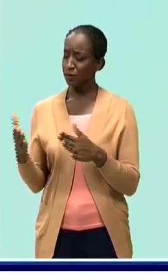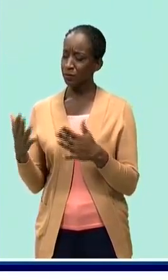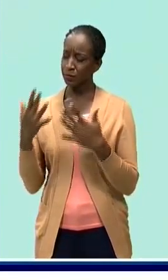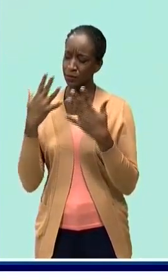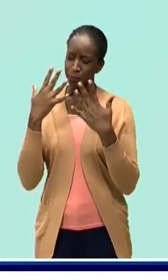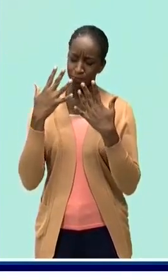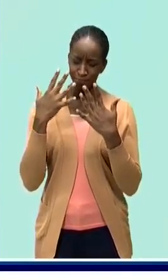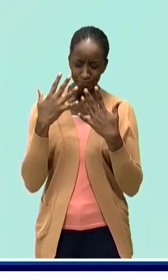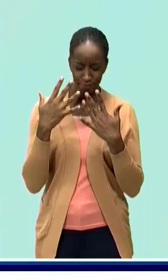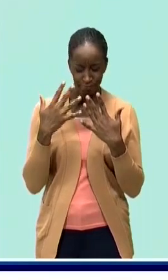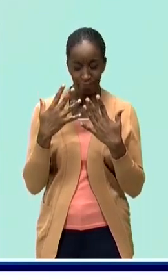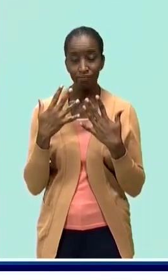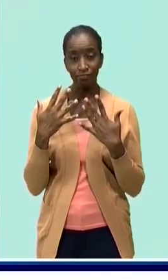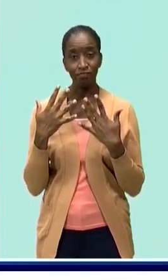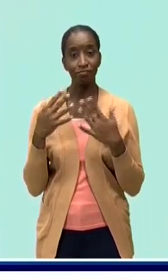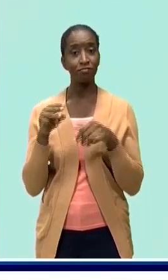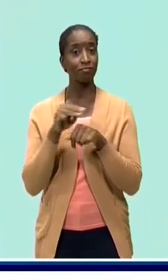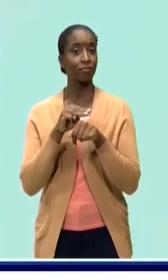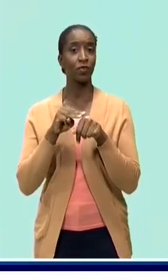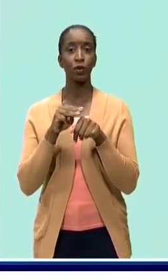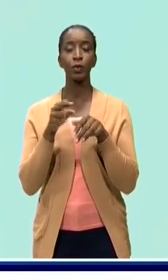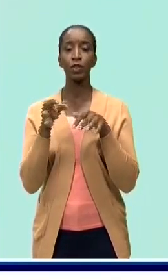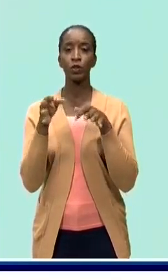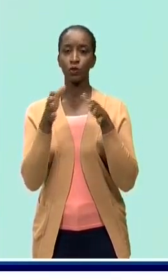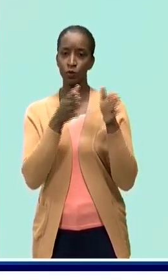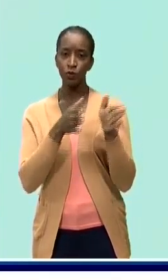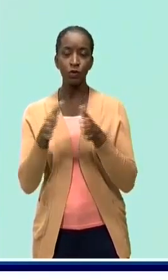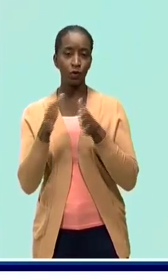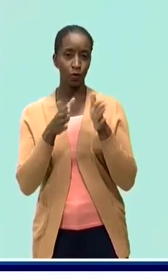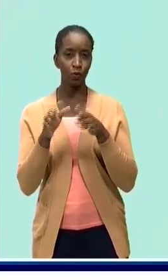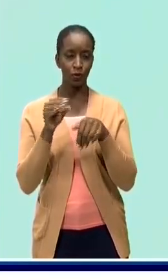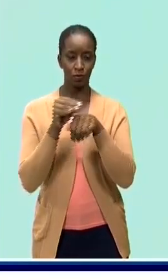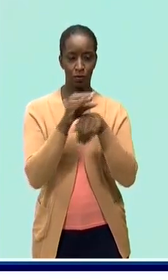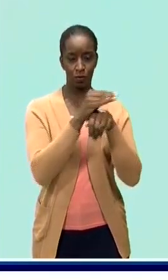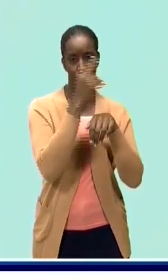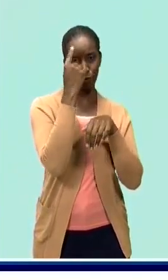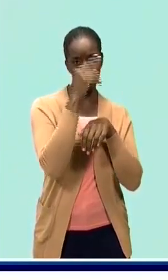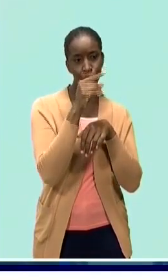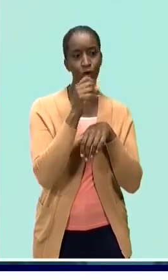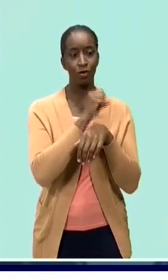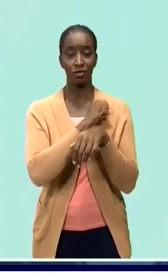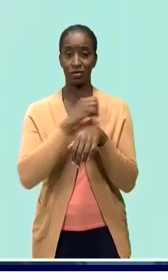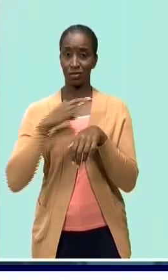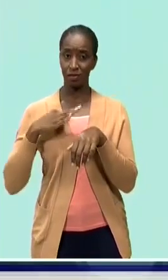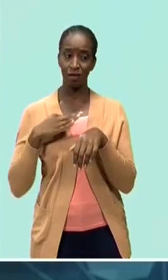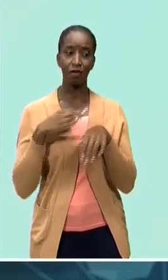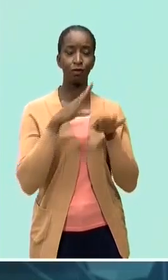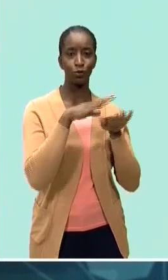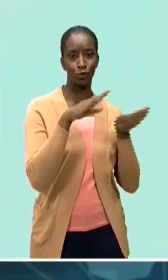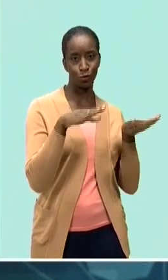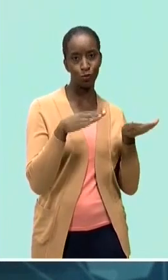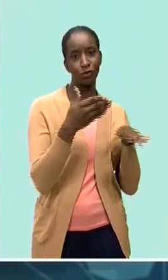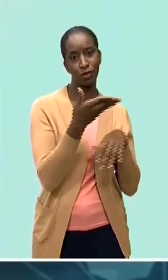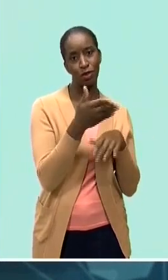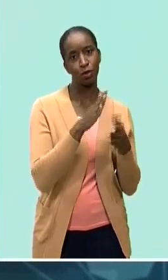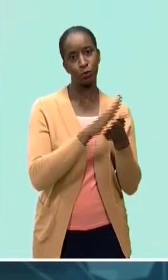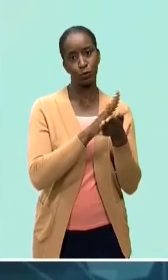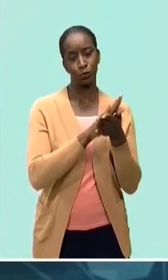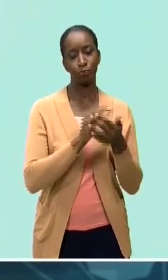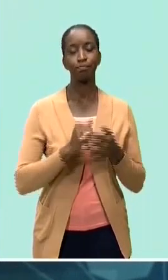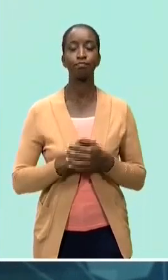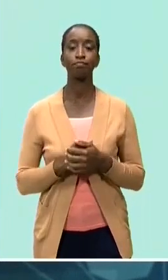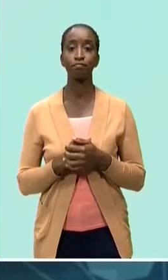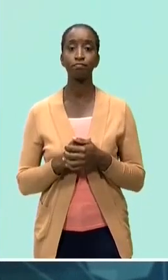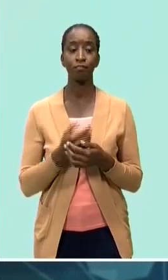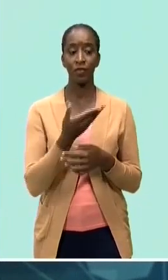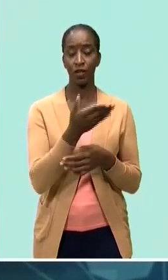its teachers. The ministry organized counseling for staff and students of that school today. Meanwhile, the Coleridge and Parry School is